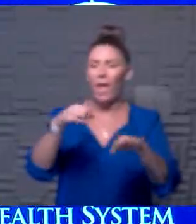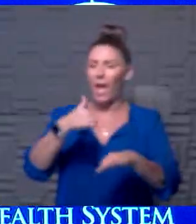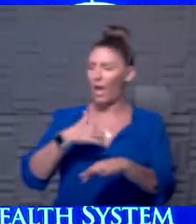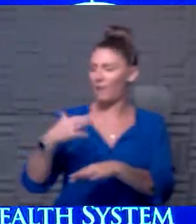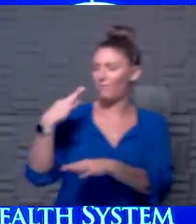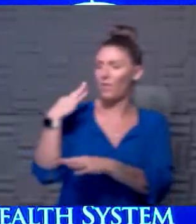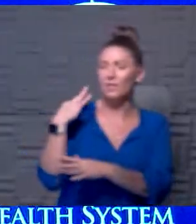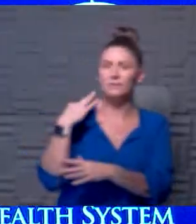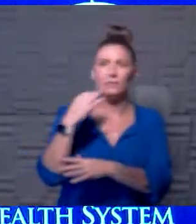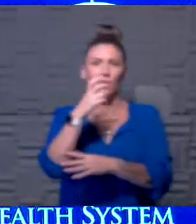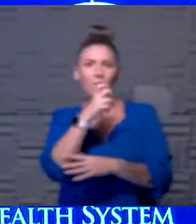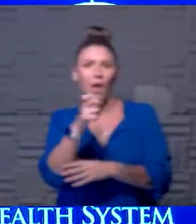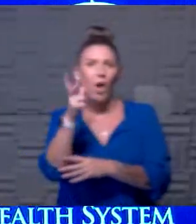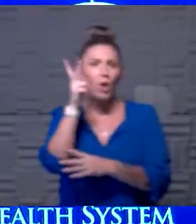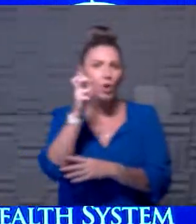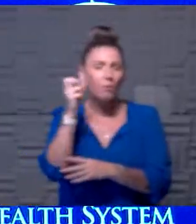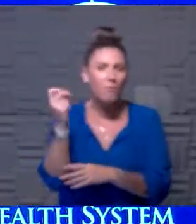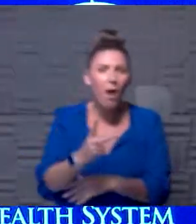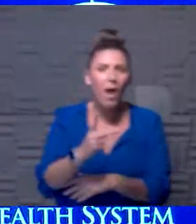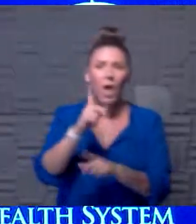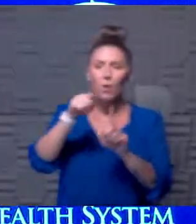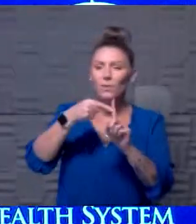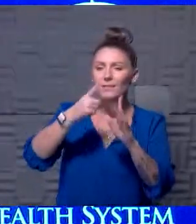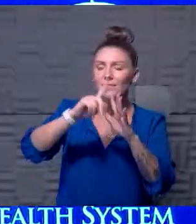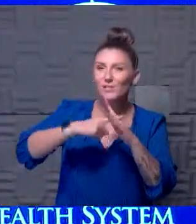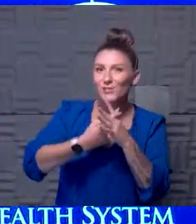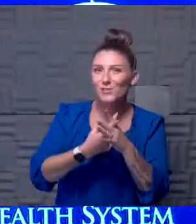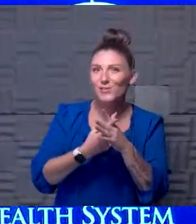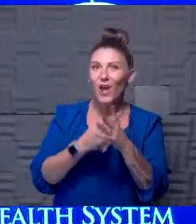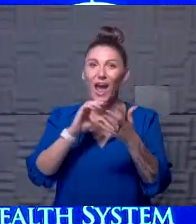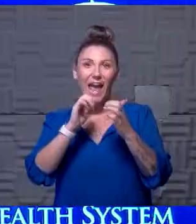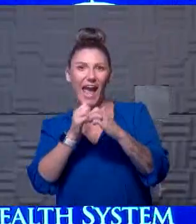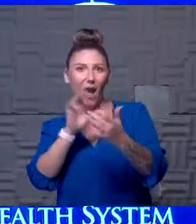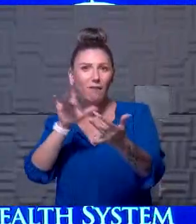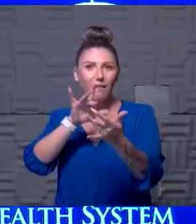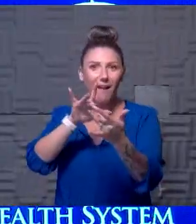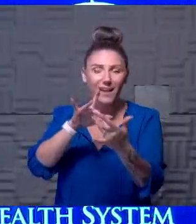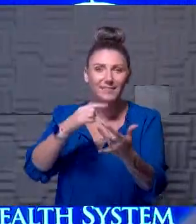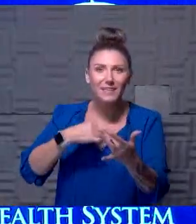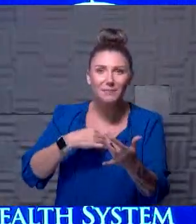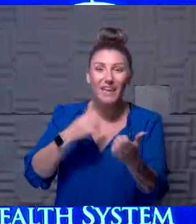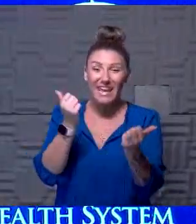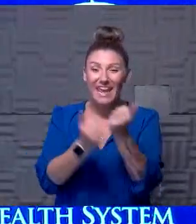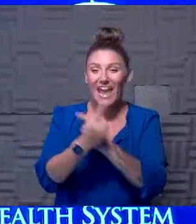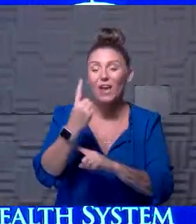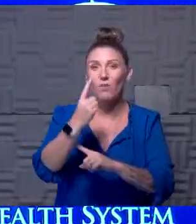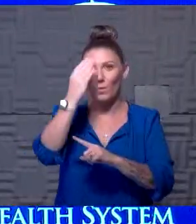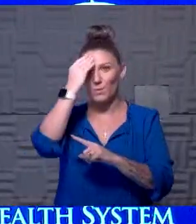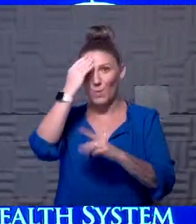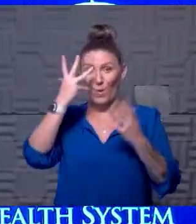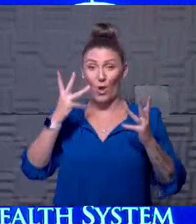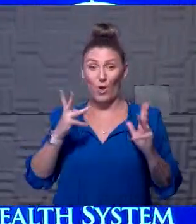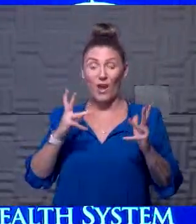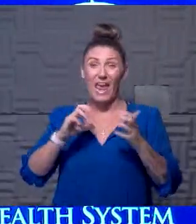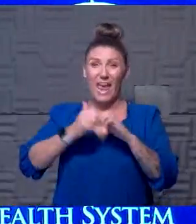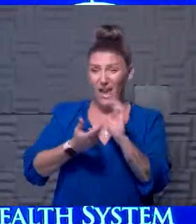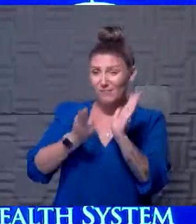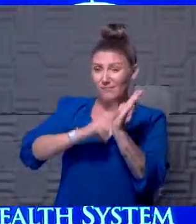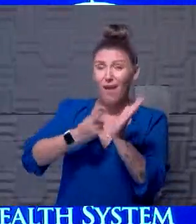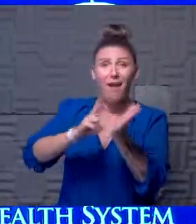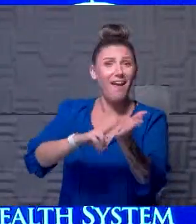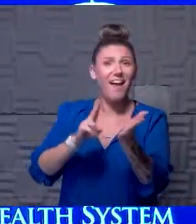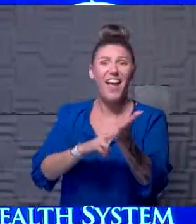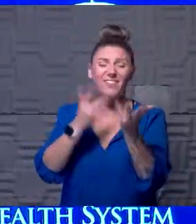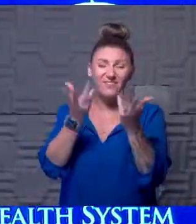volunteered, I haven't heard from anybody. When's it going to start? How are you going to contact me? How Everybody am I wants to to be know screened? already, and how do you sign up? And let's get